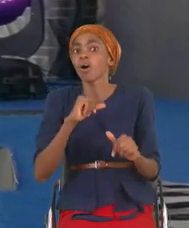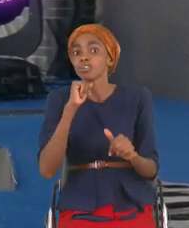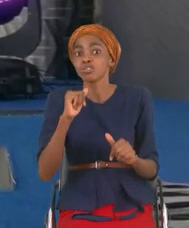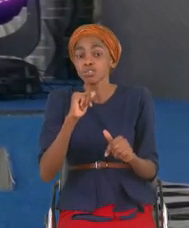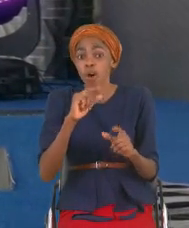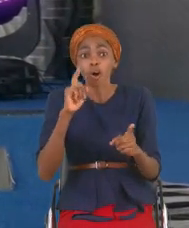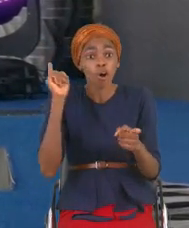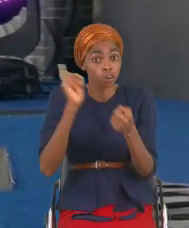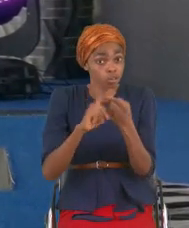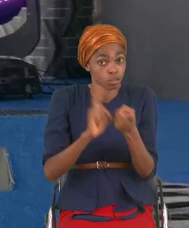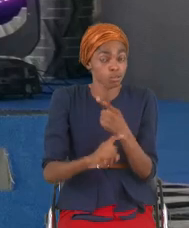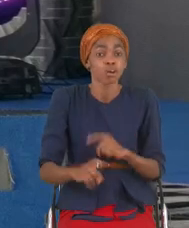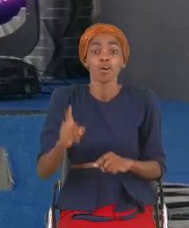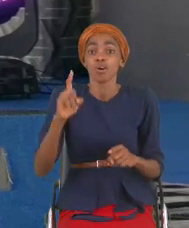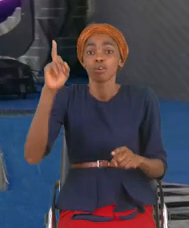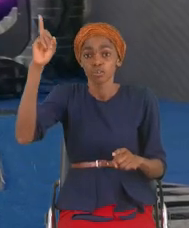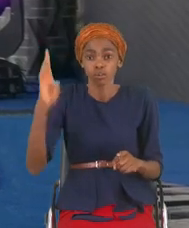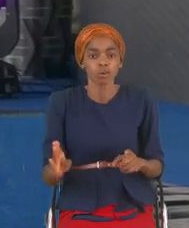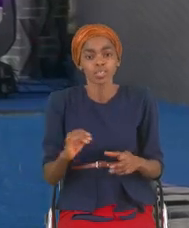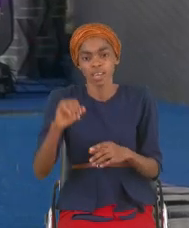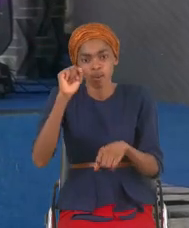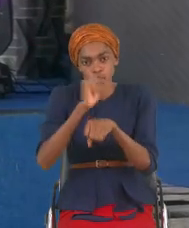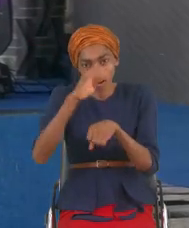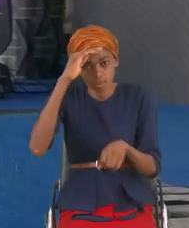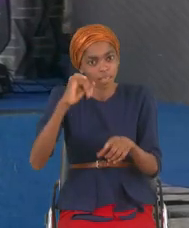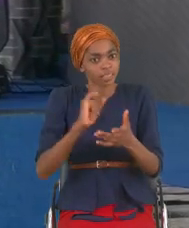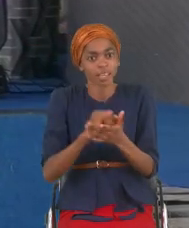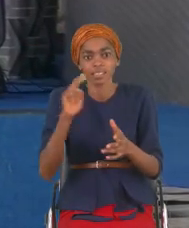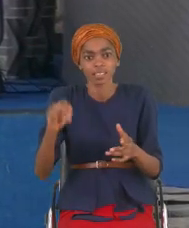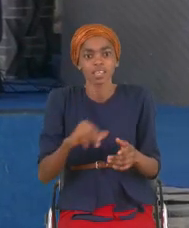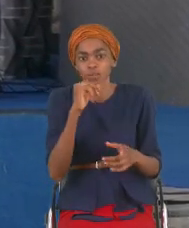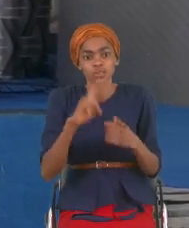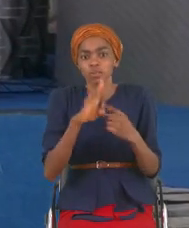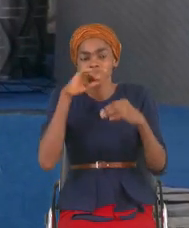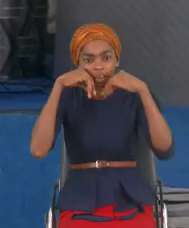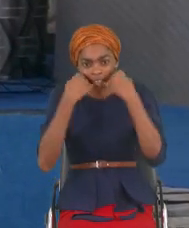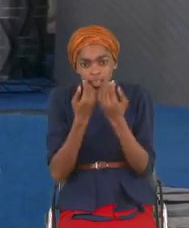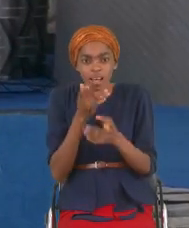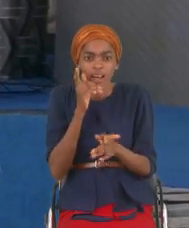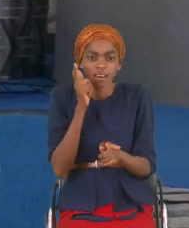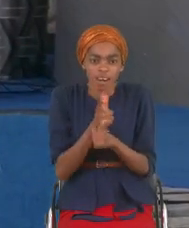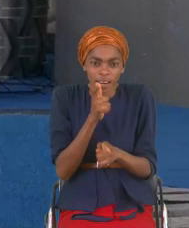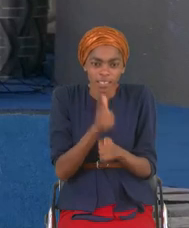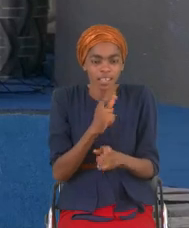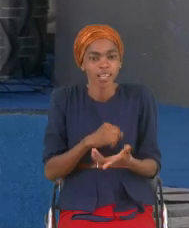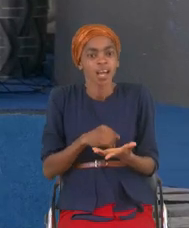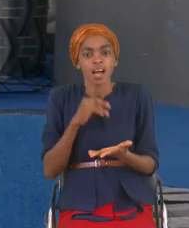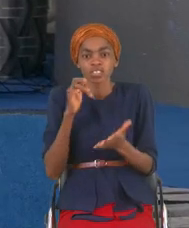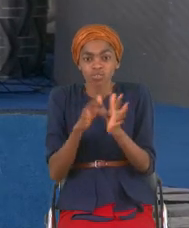workman that needeth not to be ashamed rightly properly scripturally